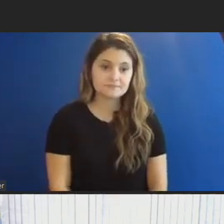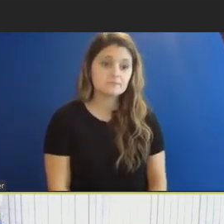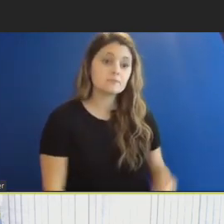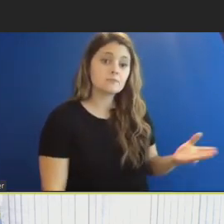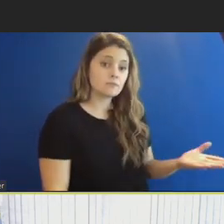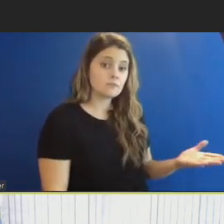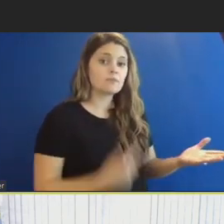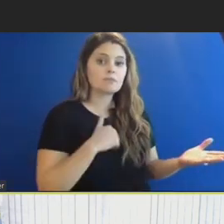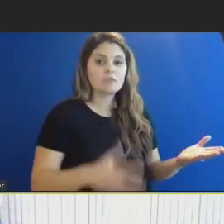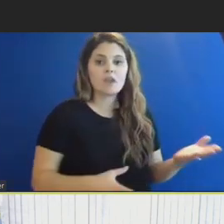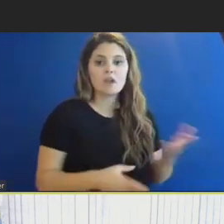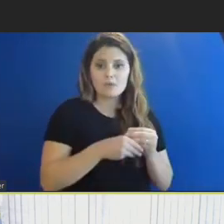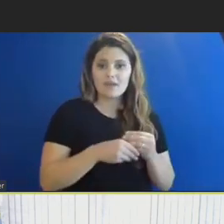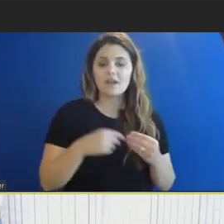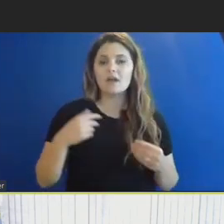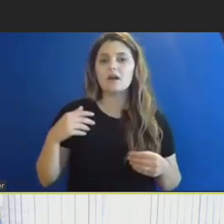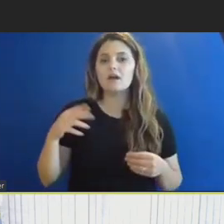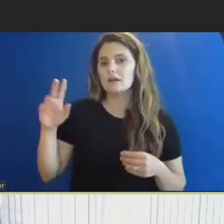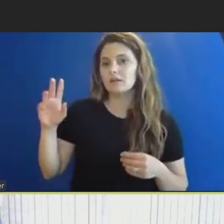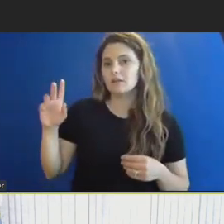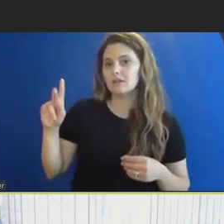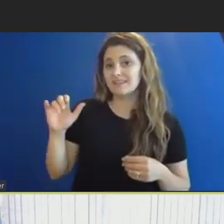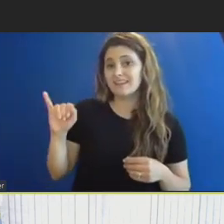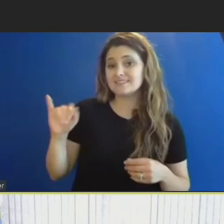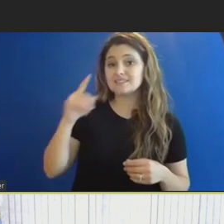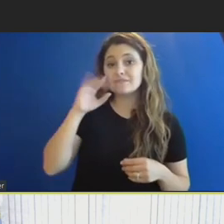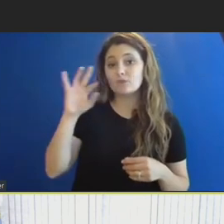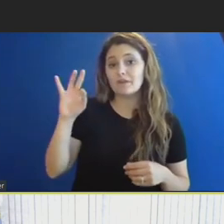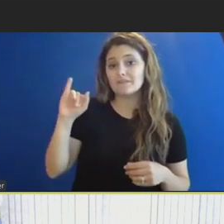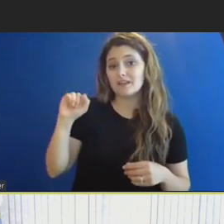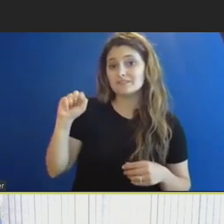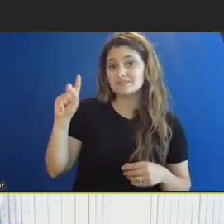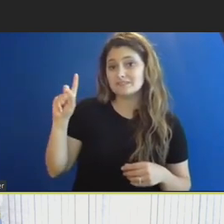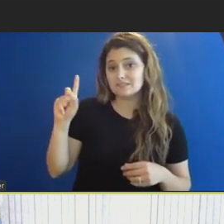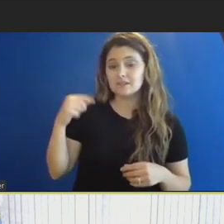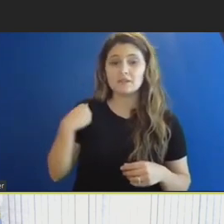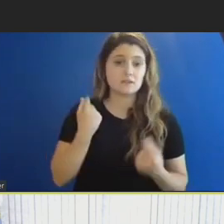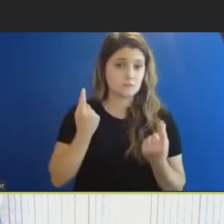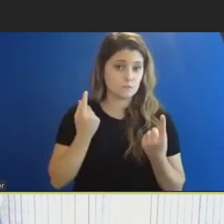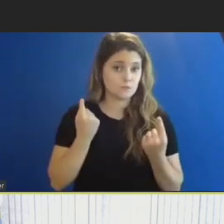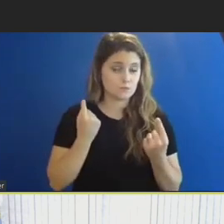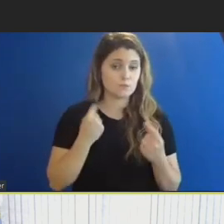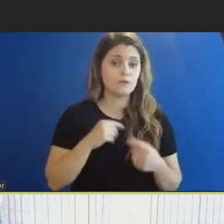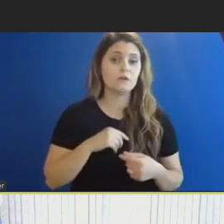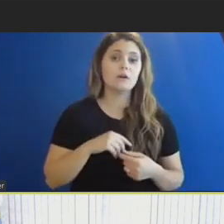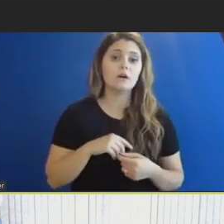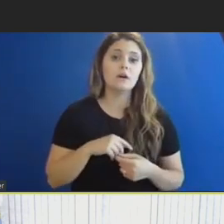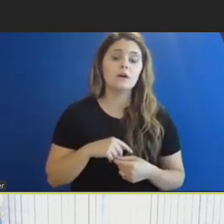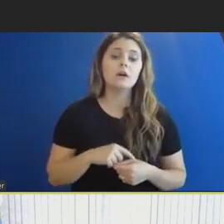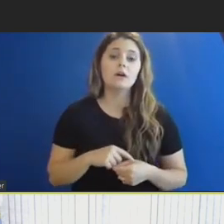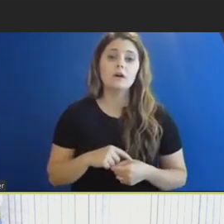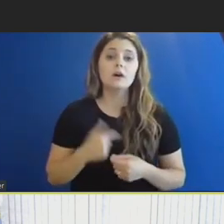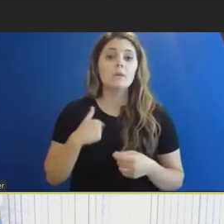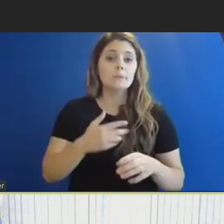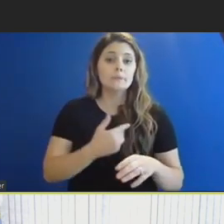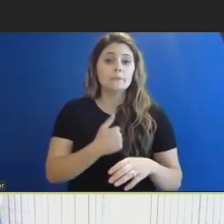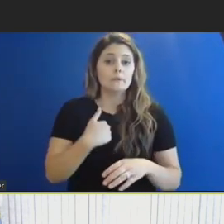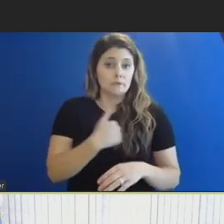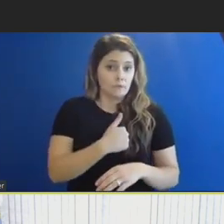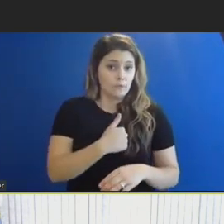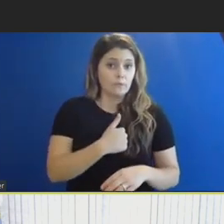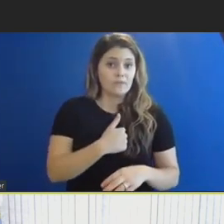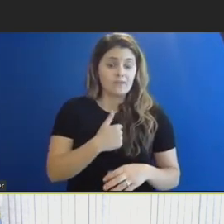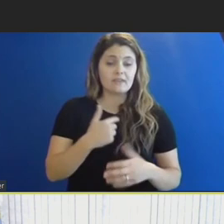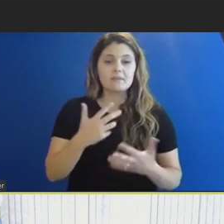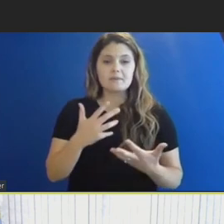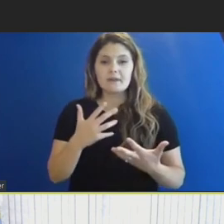And I would say, Casey, for friendship, what we did is just we divided kind of